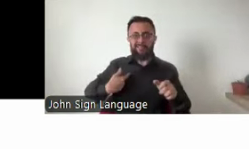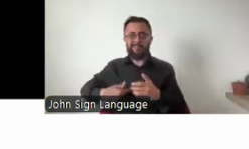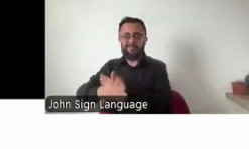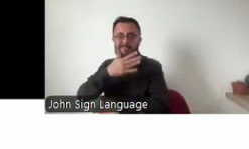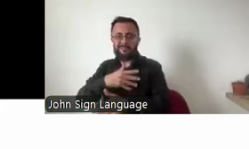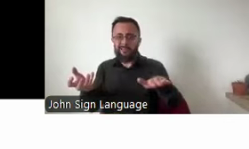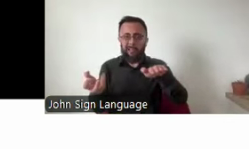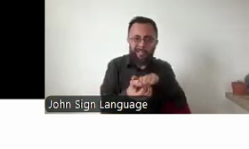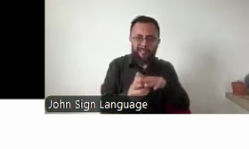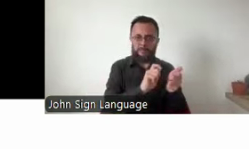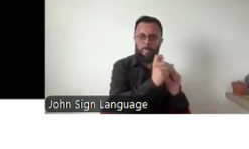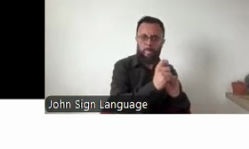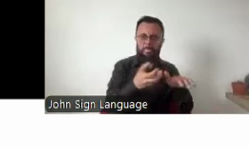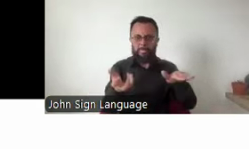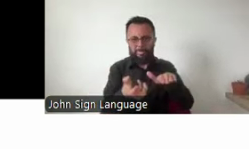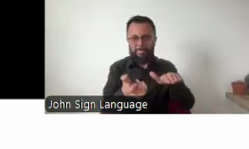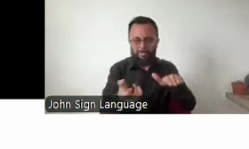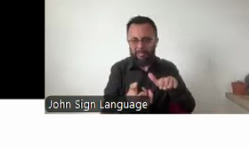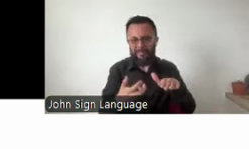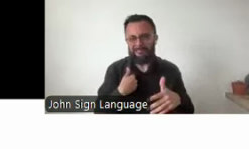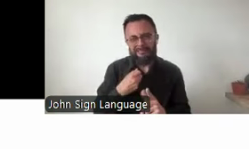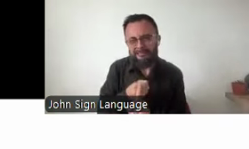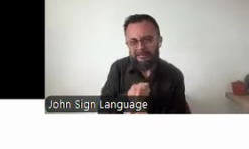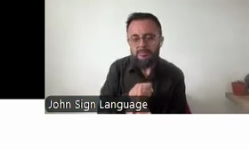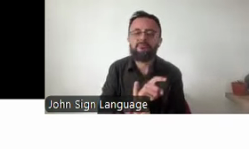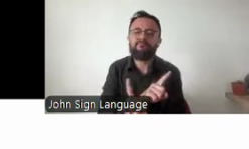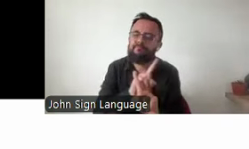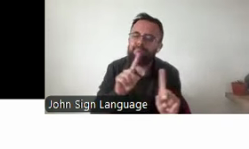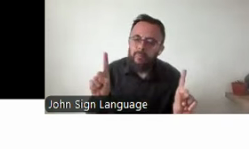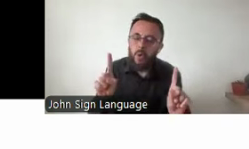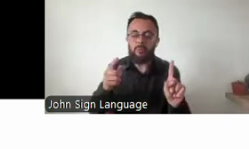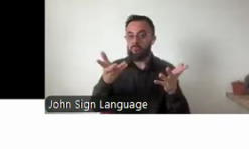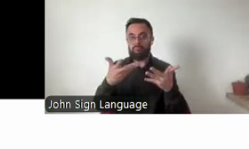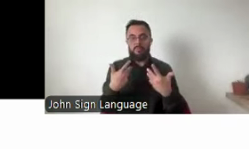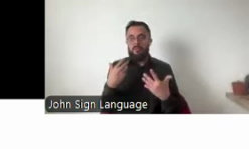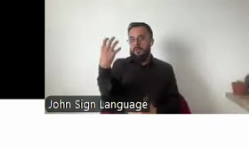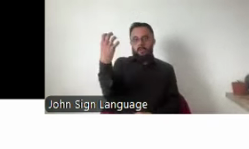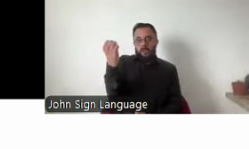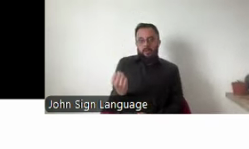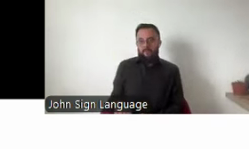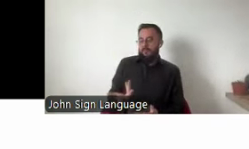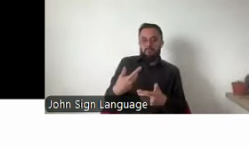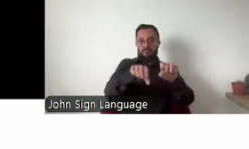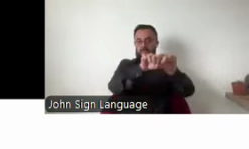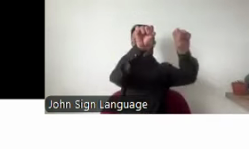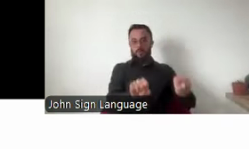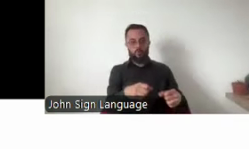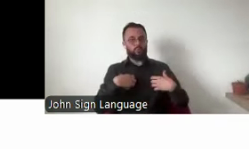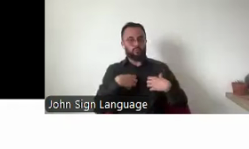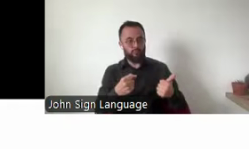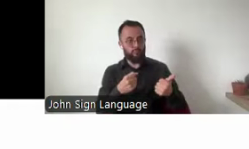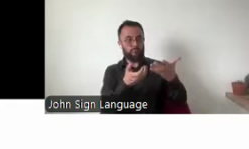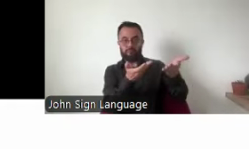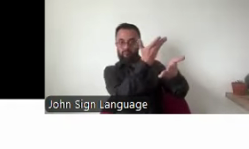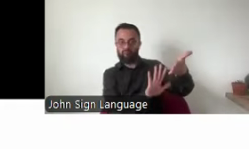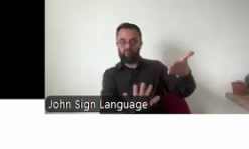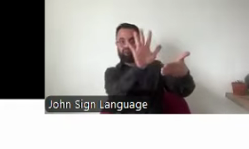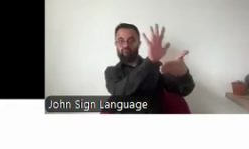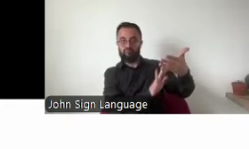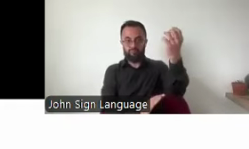systems, and within that, looking at how we can tailor specific actions to make sure that persons